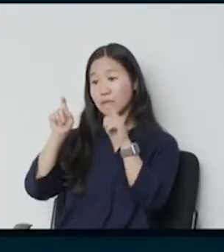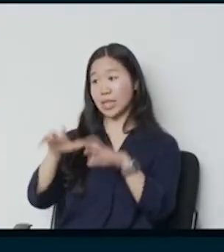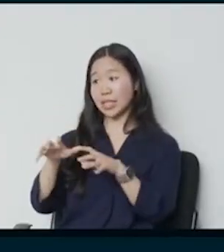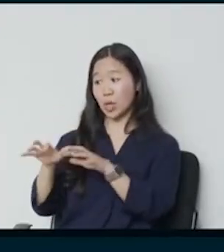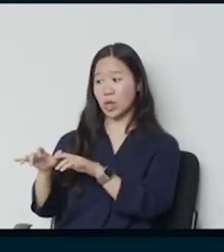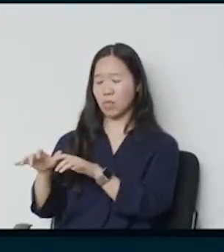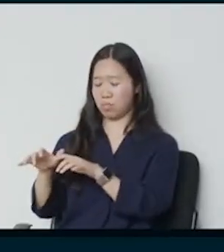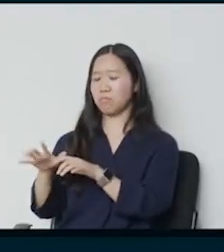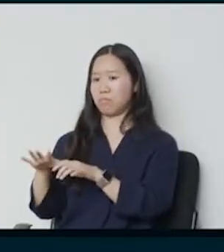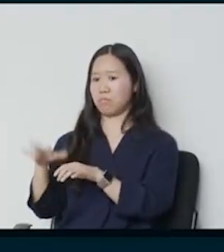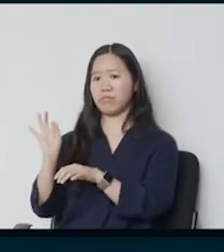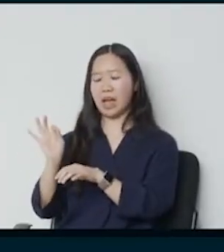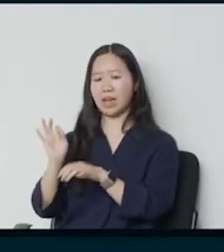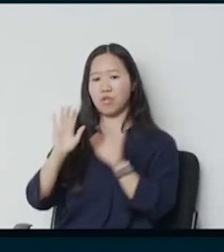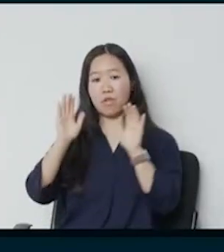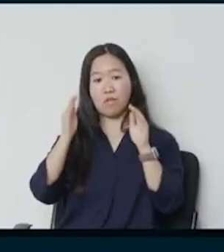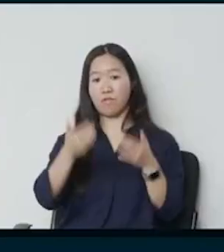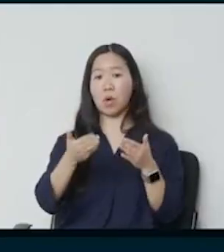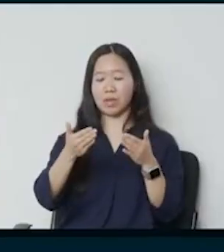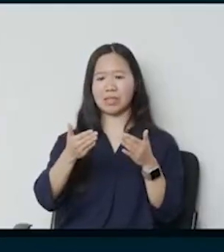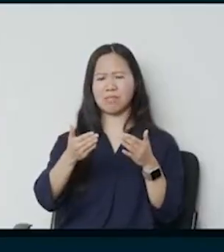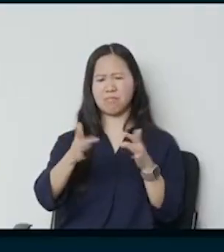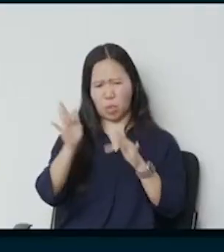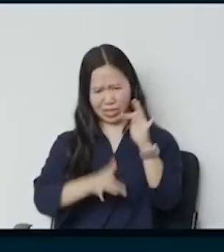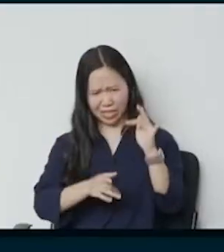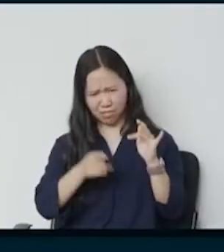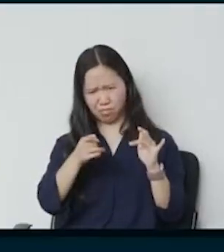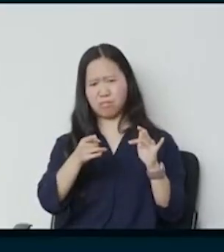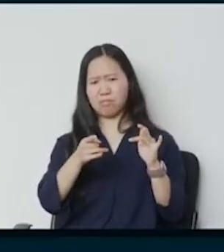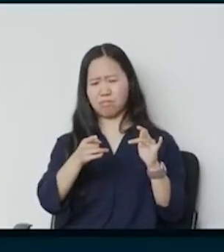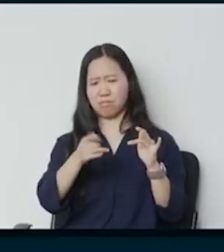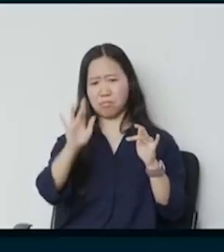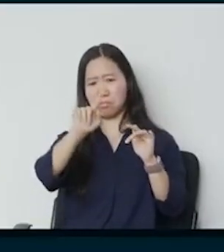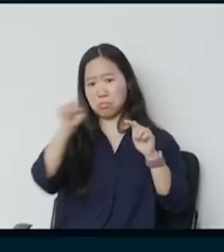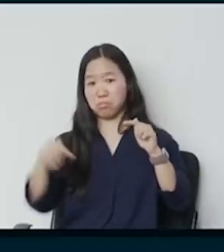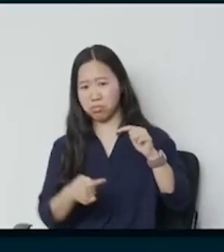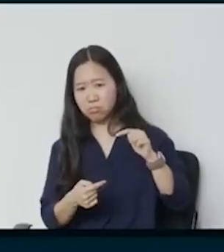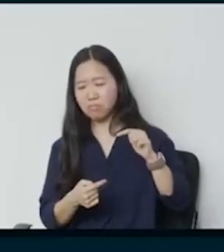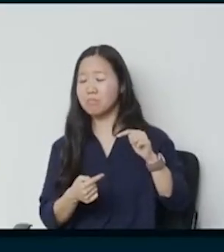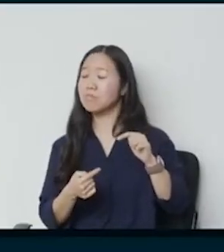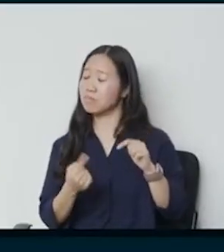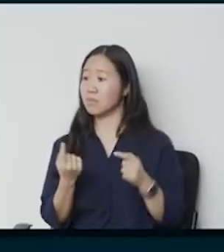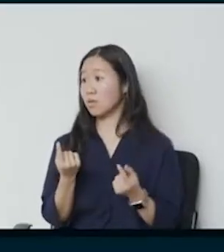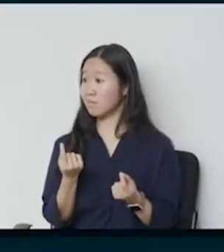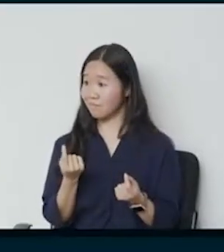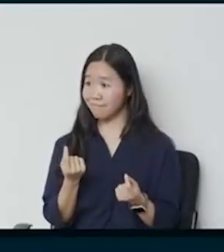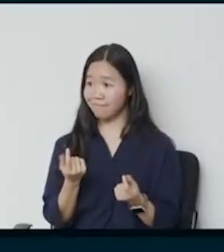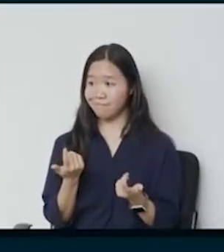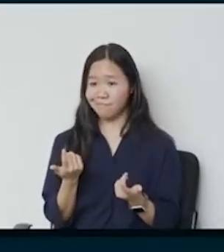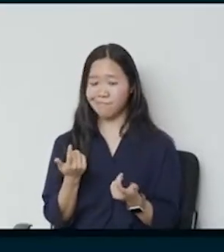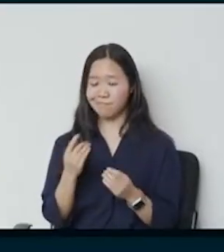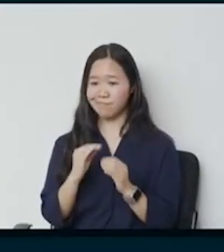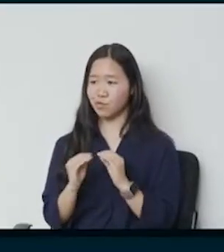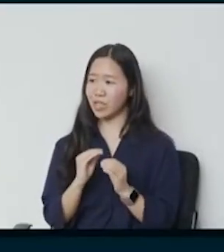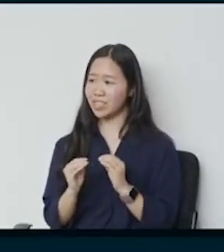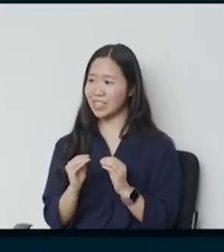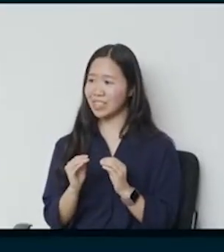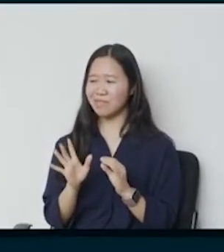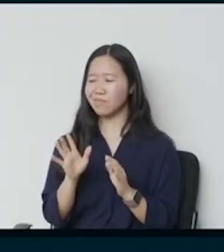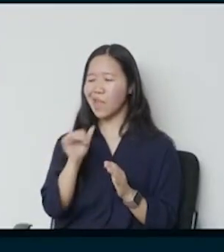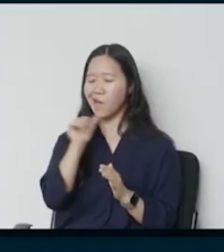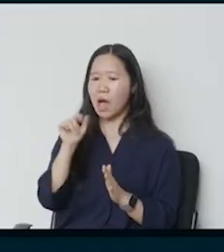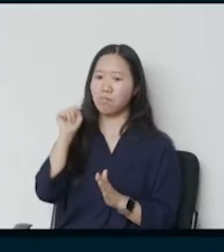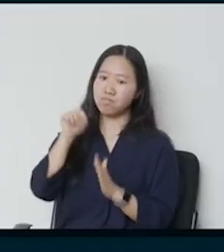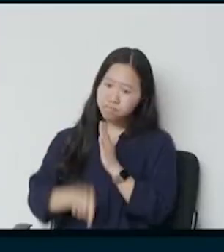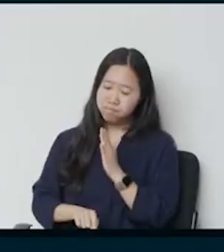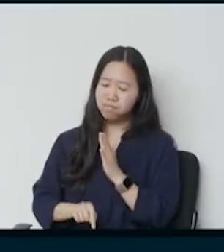going to discover that Focus is going to totally skip this thing. So here's what you have to do to fix this. I'm not going to go into deep.